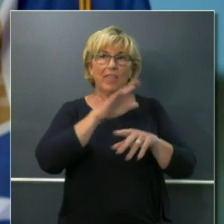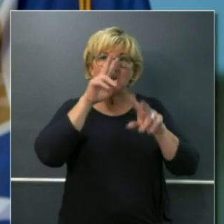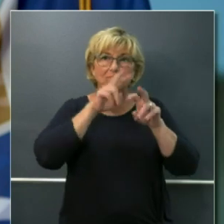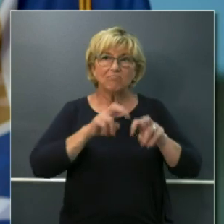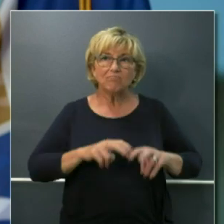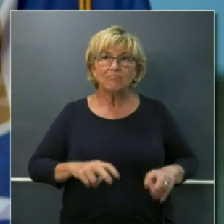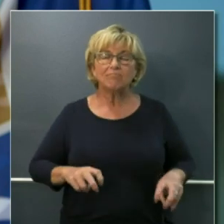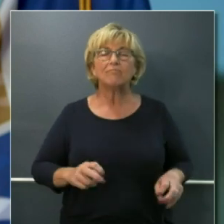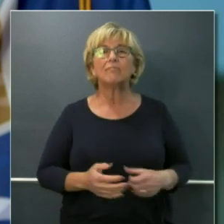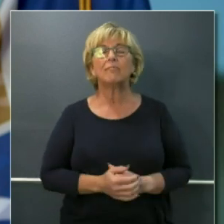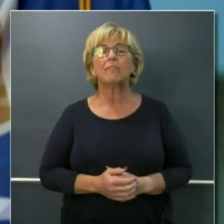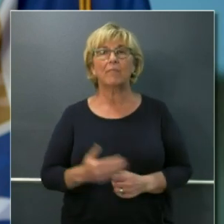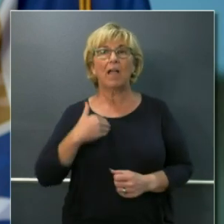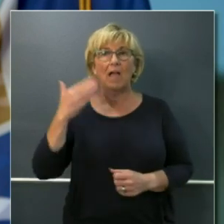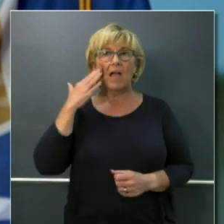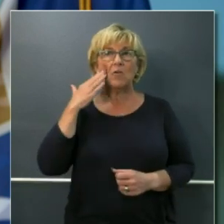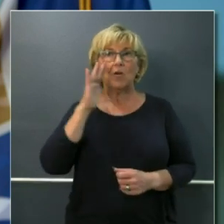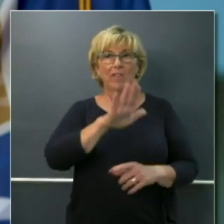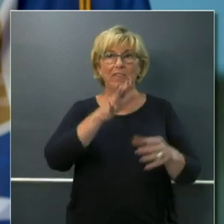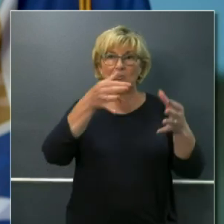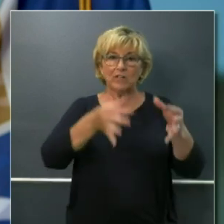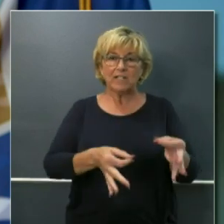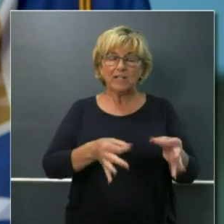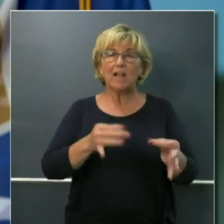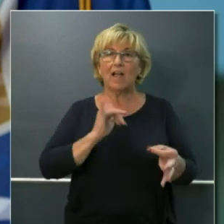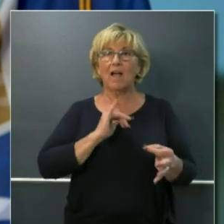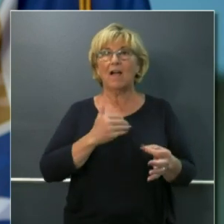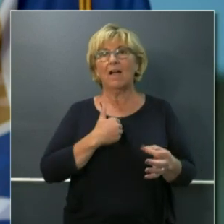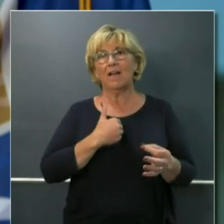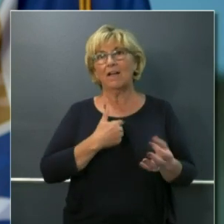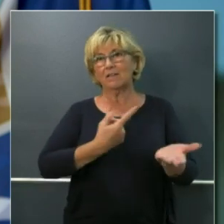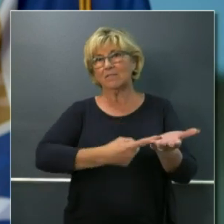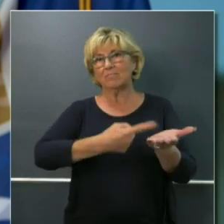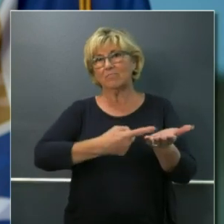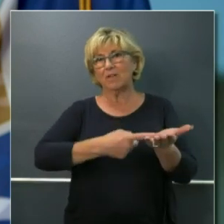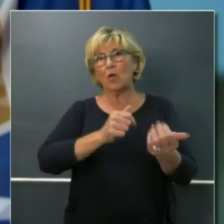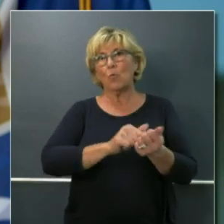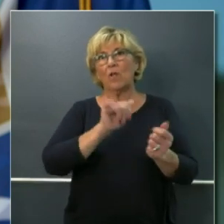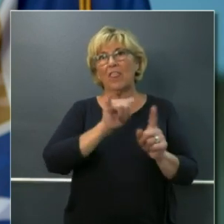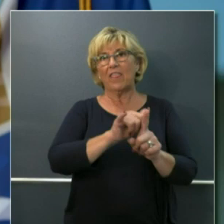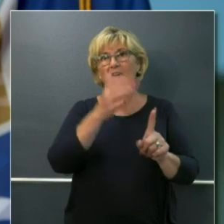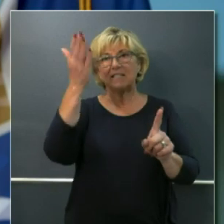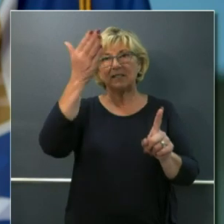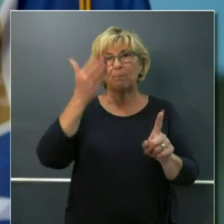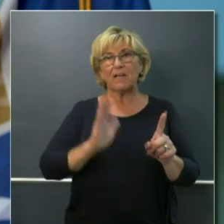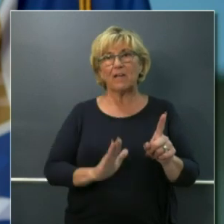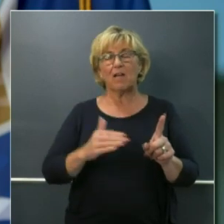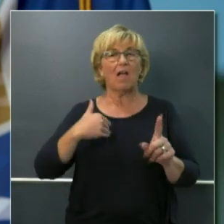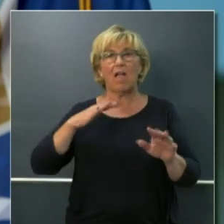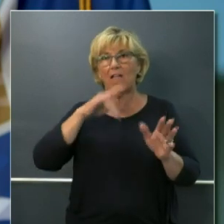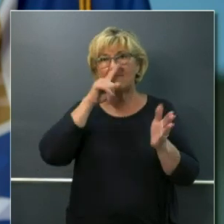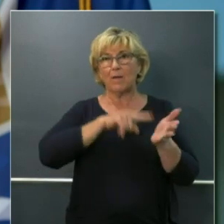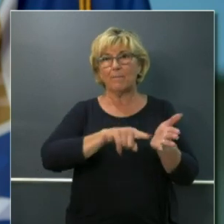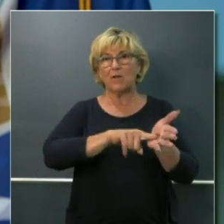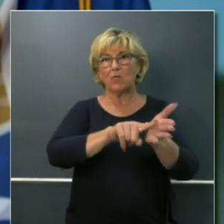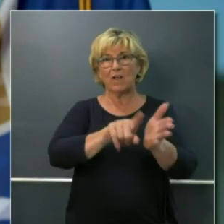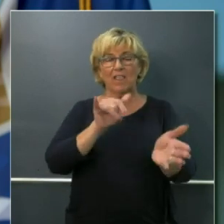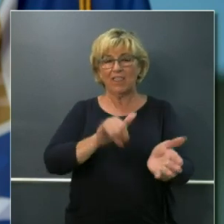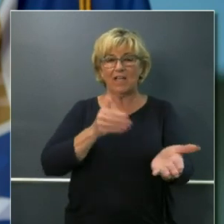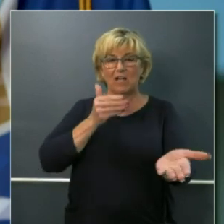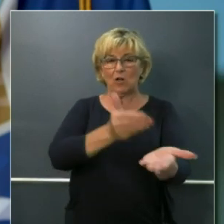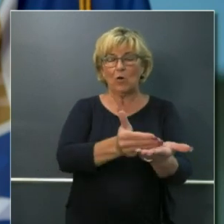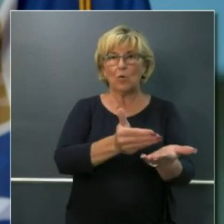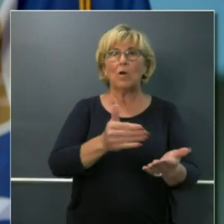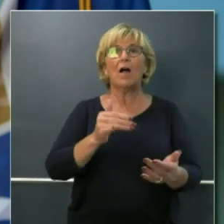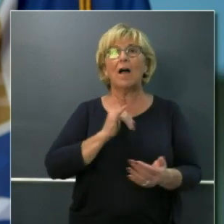that I'm aware of those decisions. In fact, had a brief conversation with the Speaker today. I haven't been tracking it as closely as